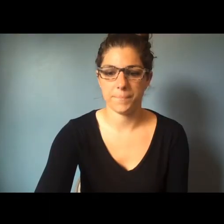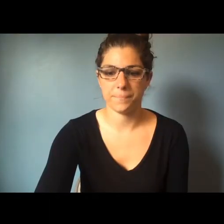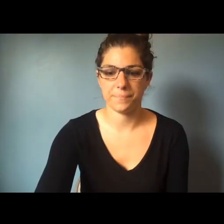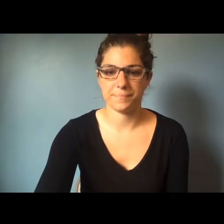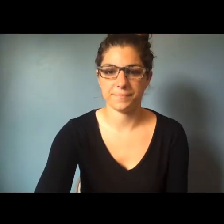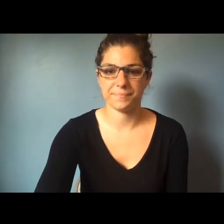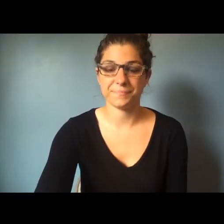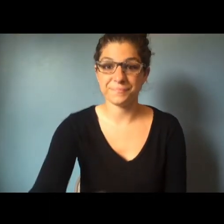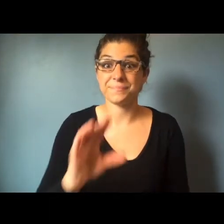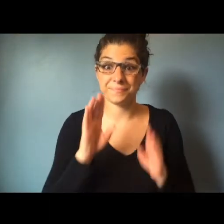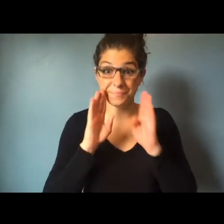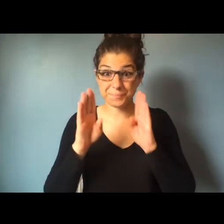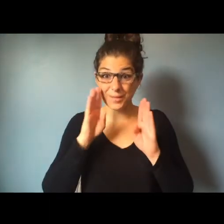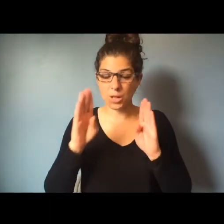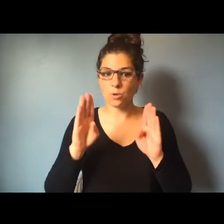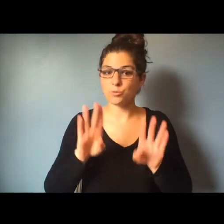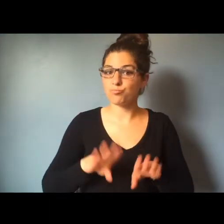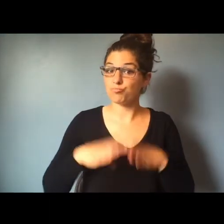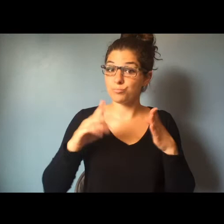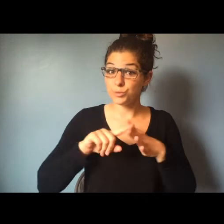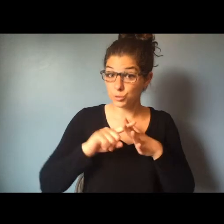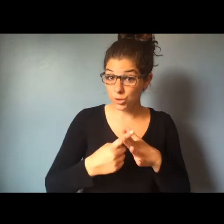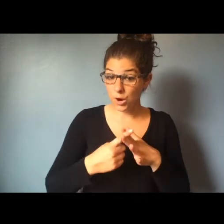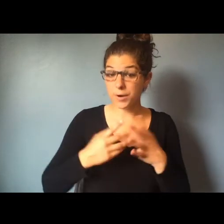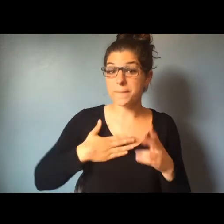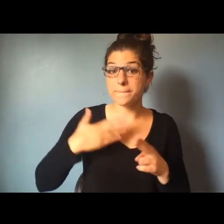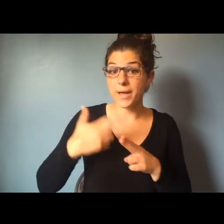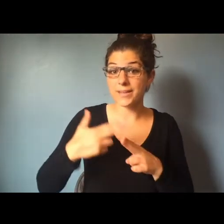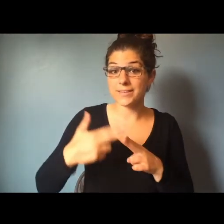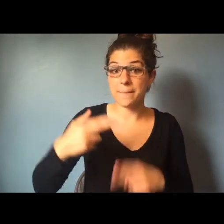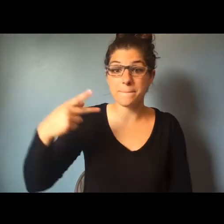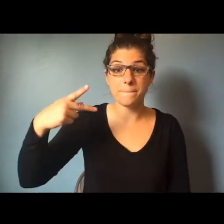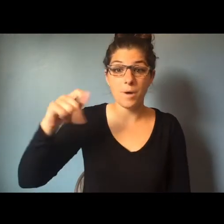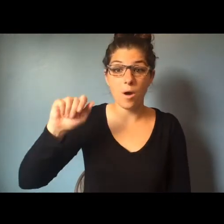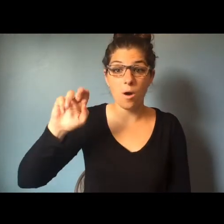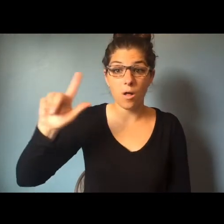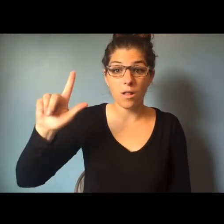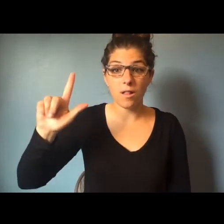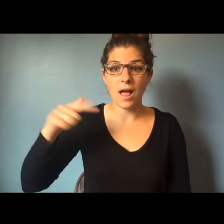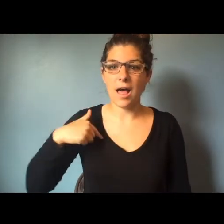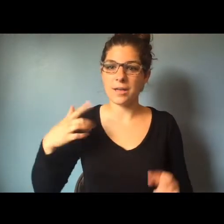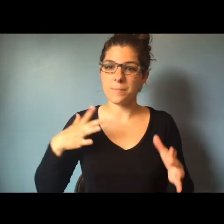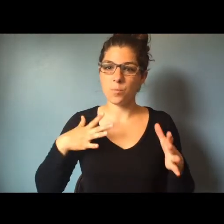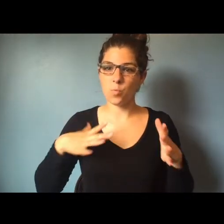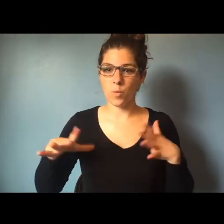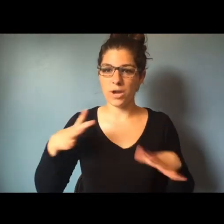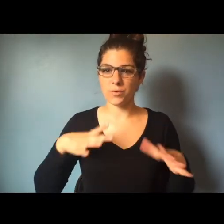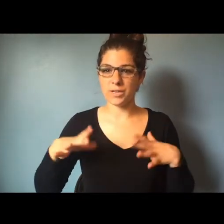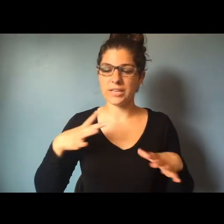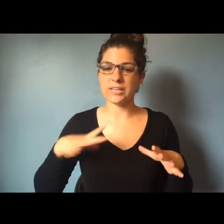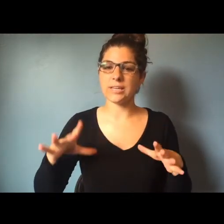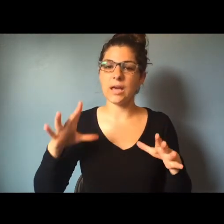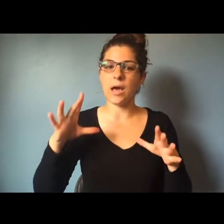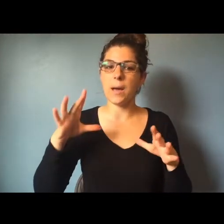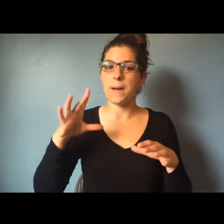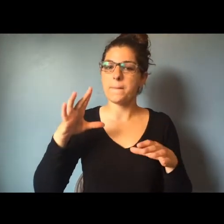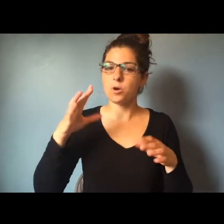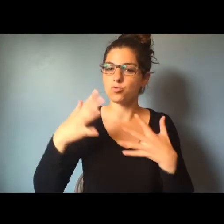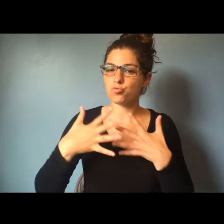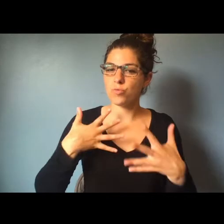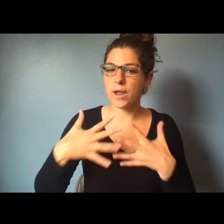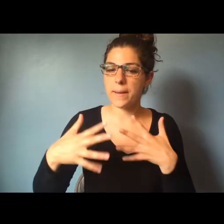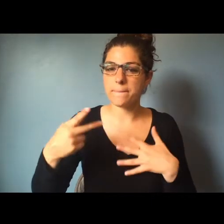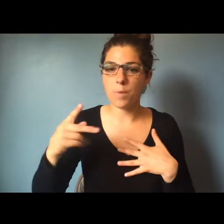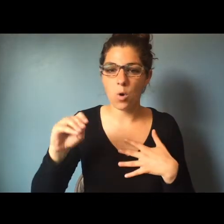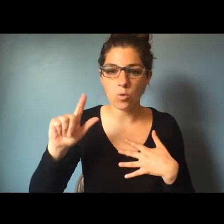So to get started, my name is Paul. I am wearing a gray polo. I have